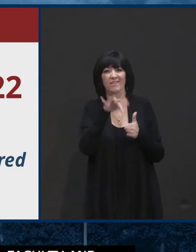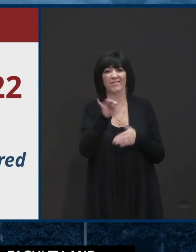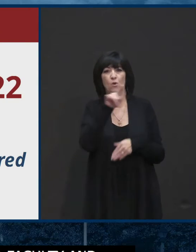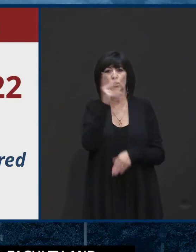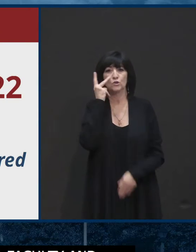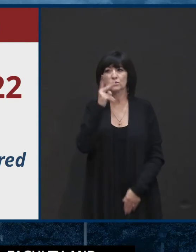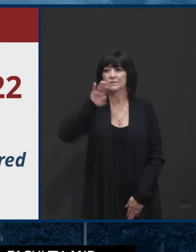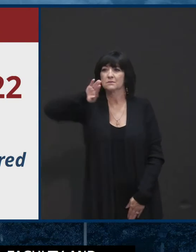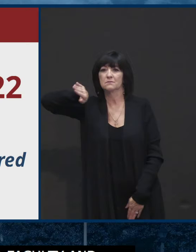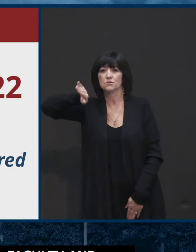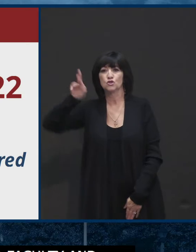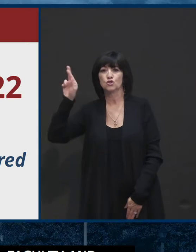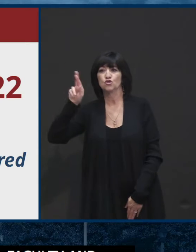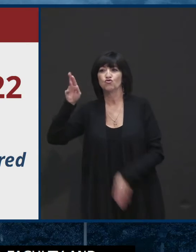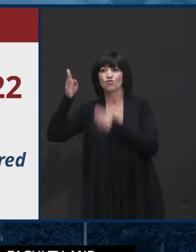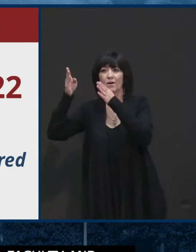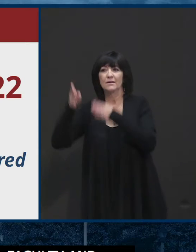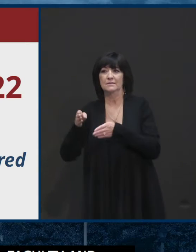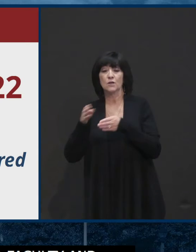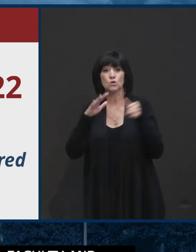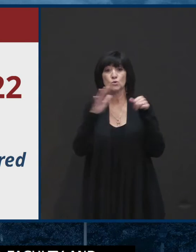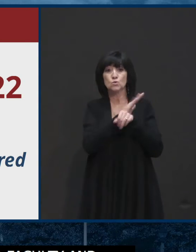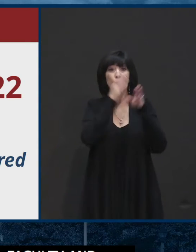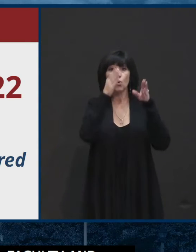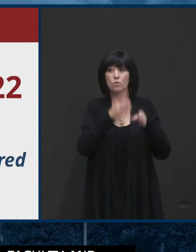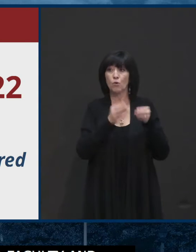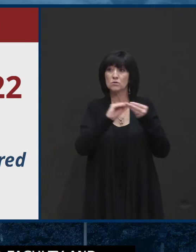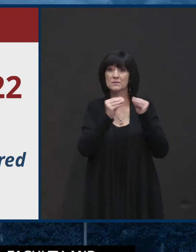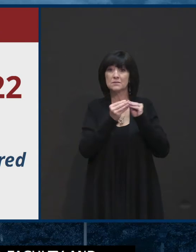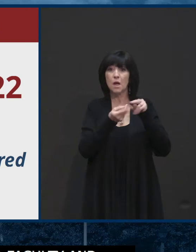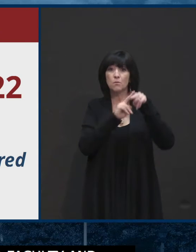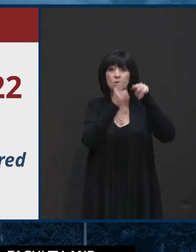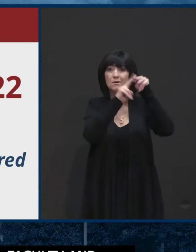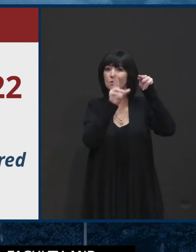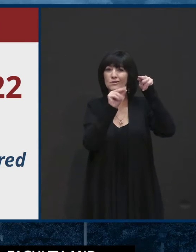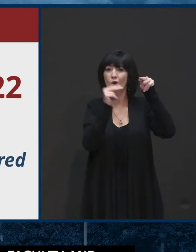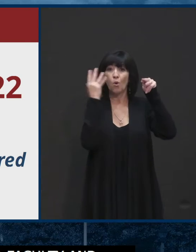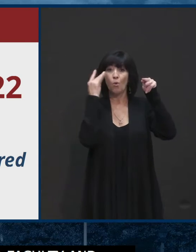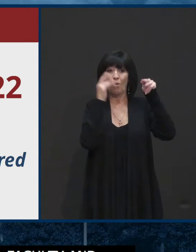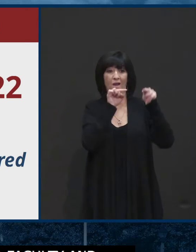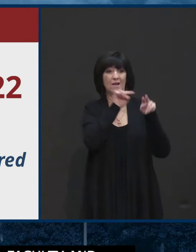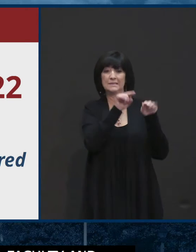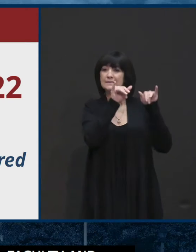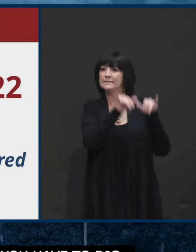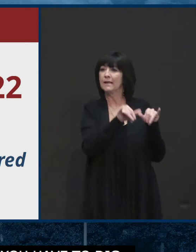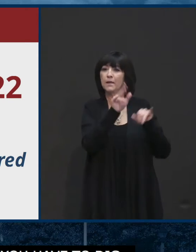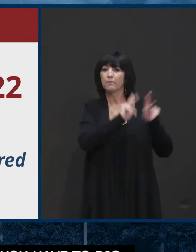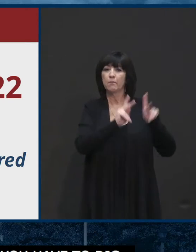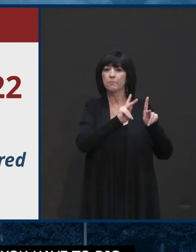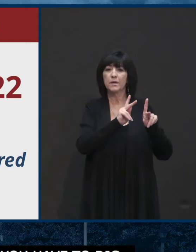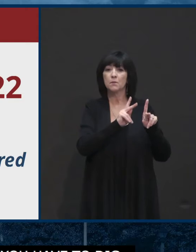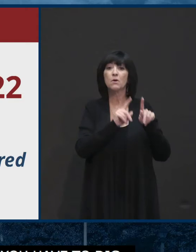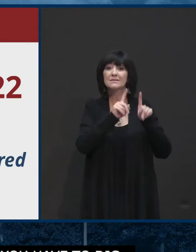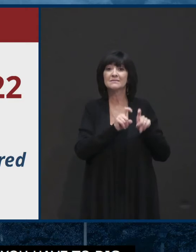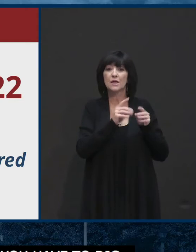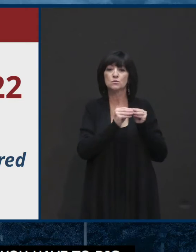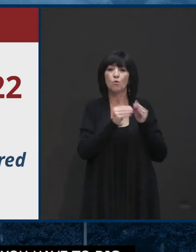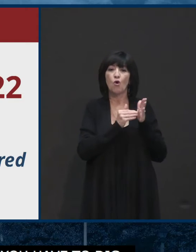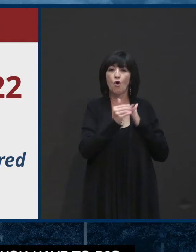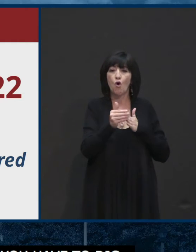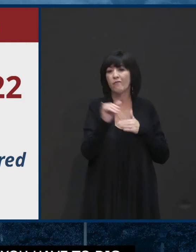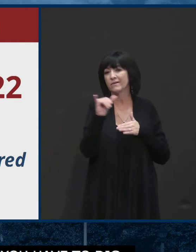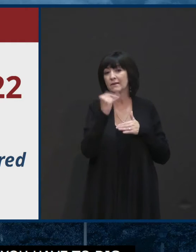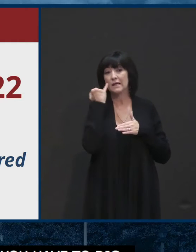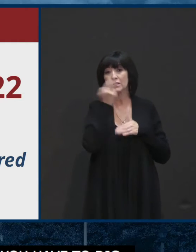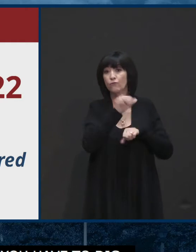that, the total persons isn't increasing. So you have to dig down into the data, and I think that's what Dr. Rattay was explaining a few minutes ago is, it's there if you want to look at it, but at